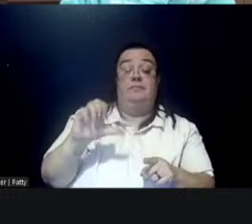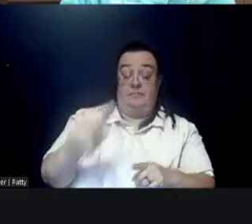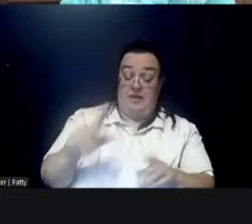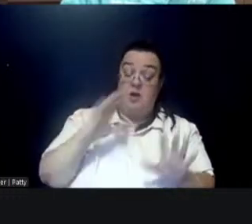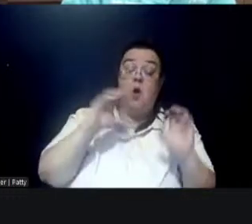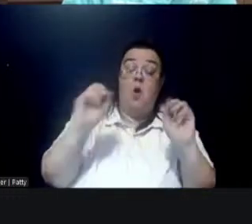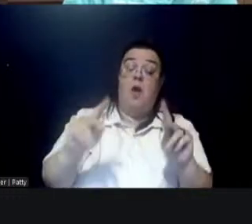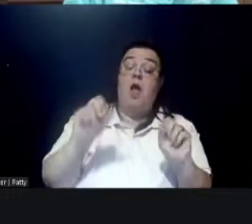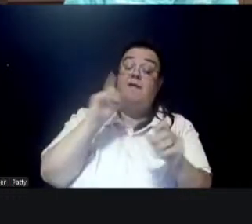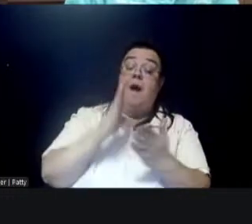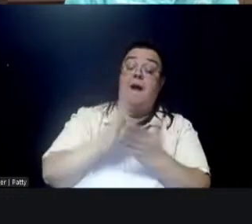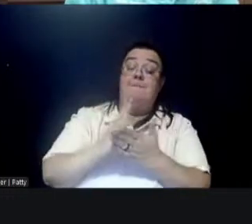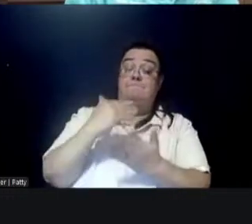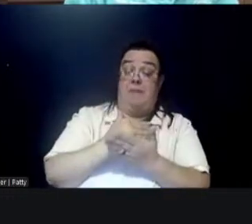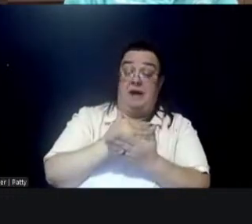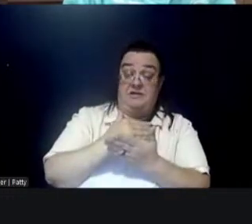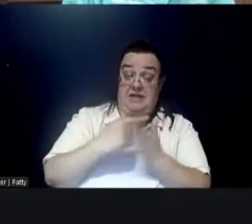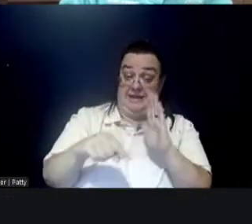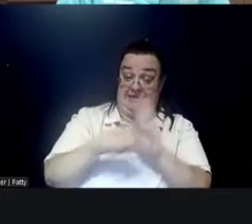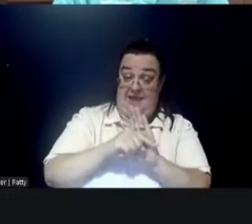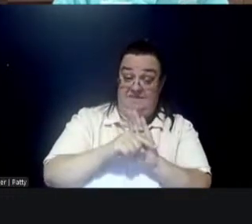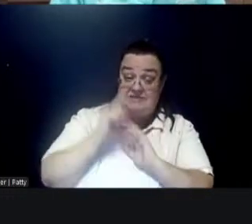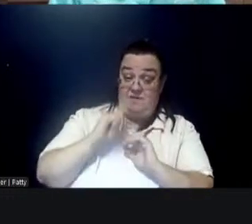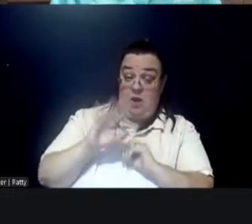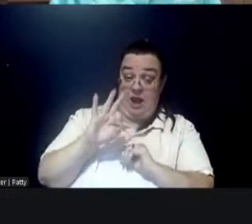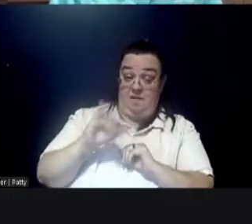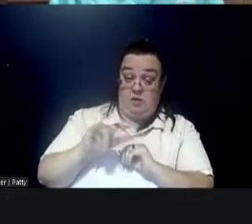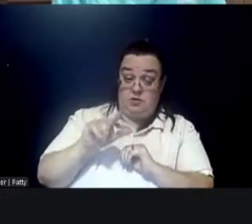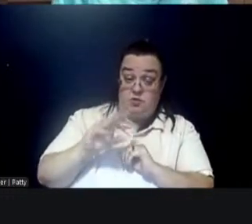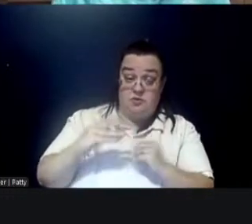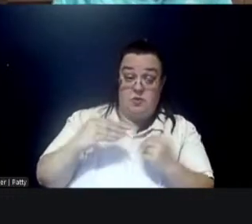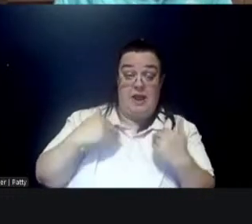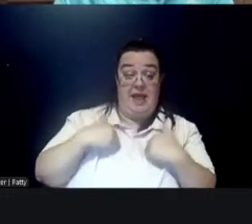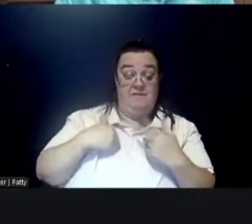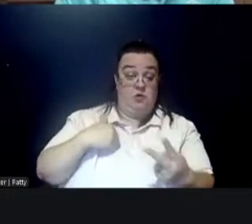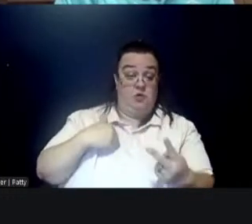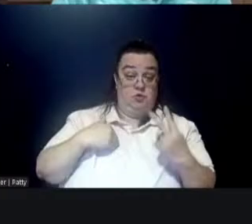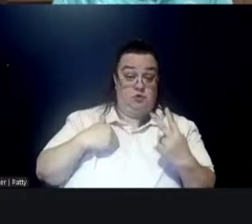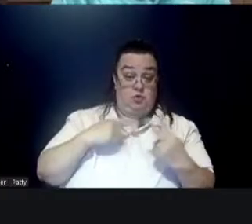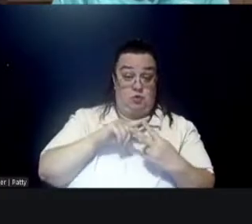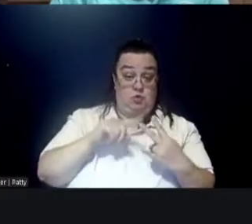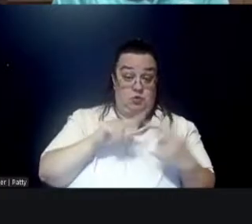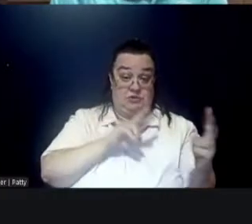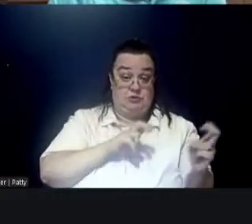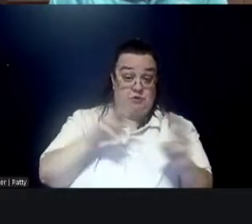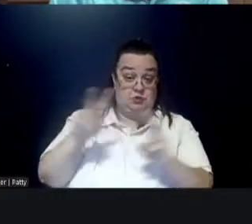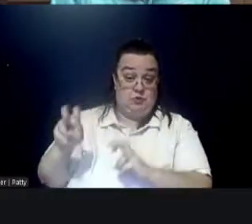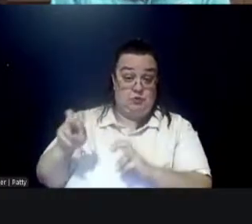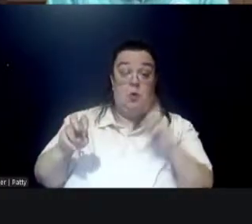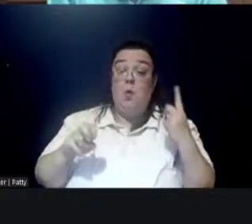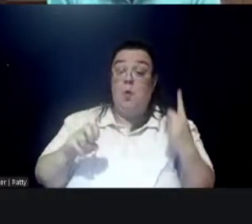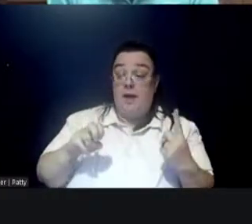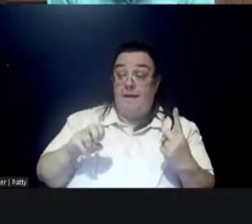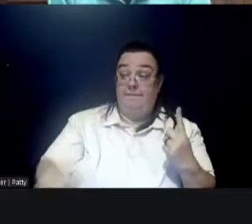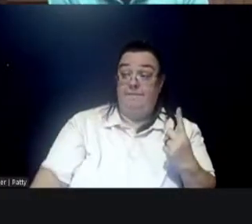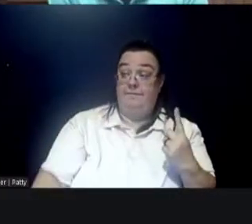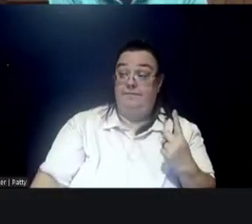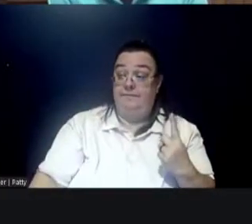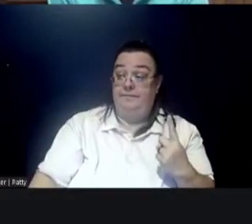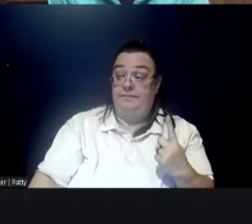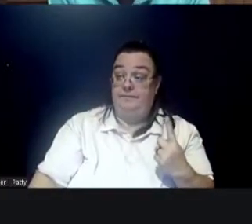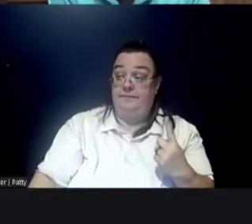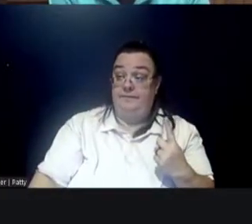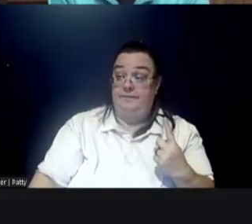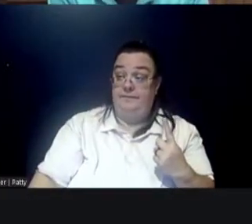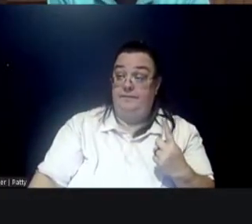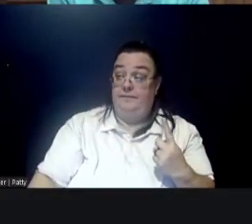the budget deficit for FY26, we have two issues. One is